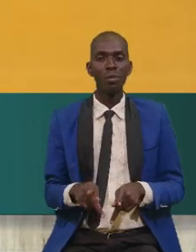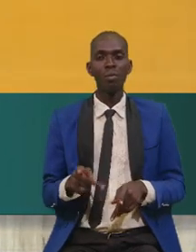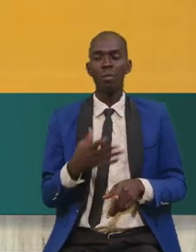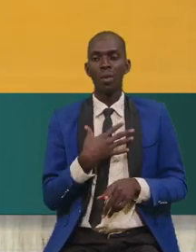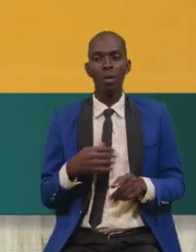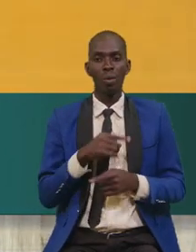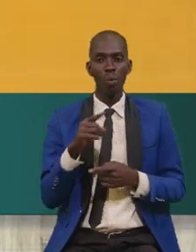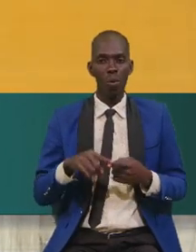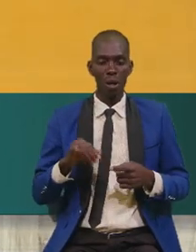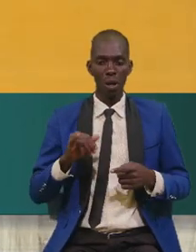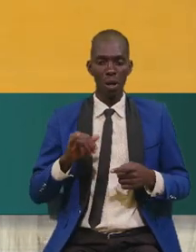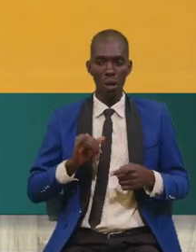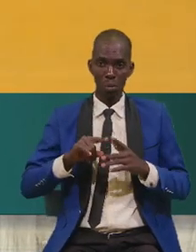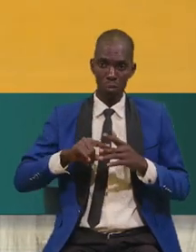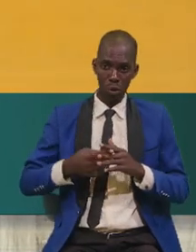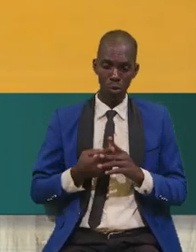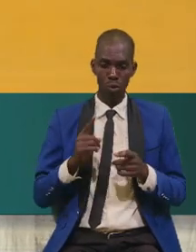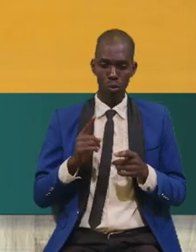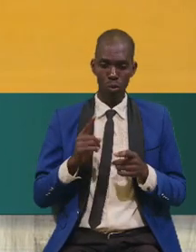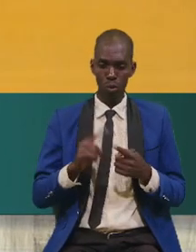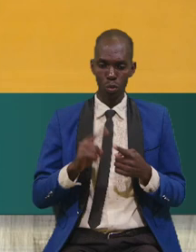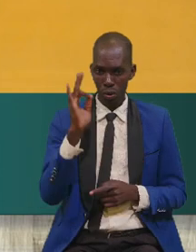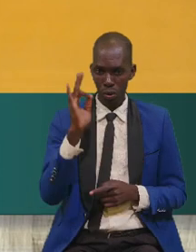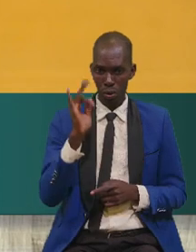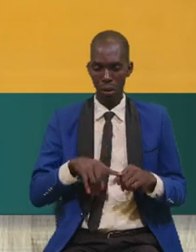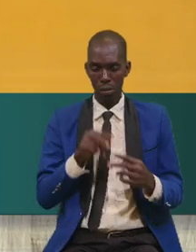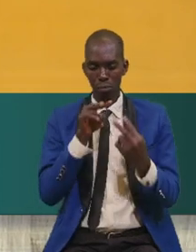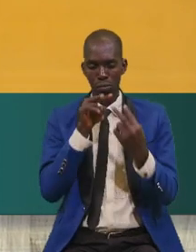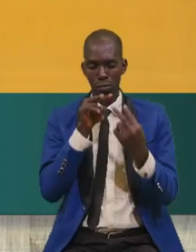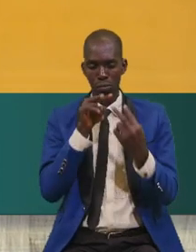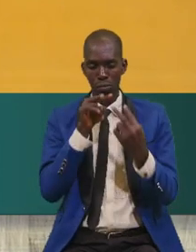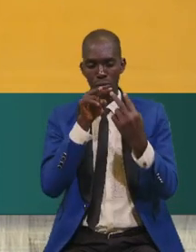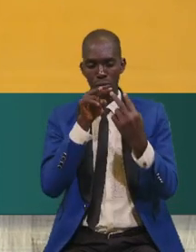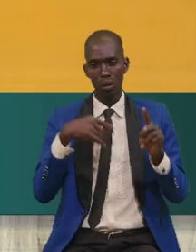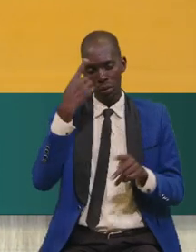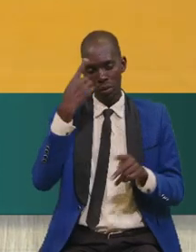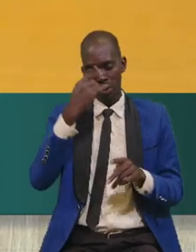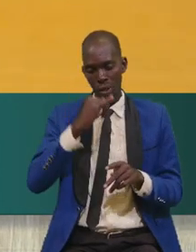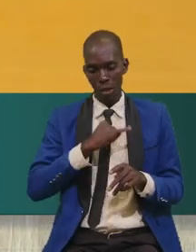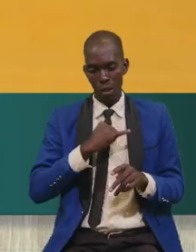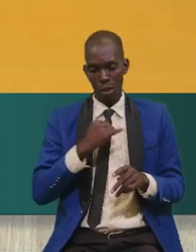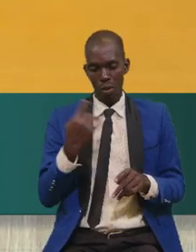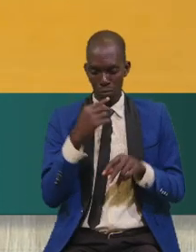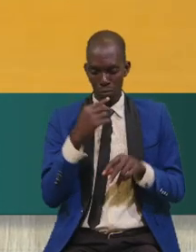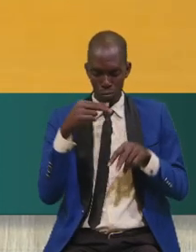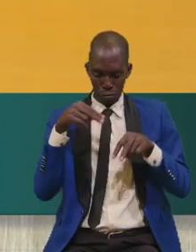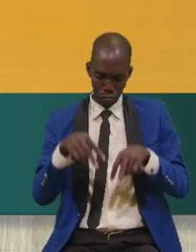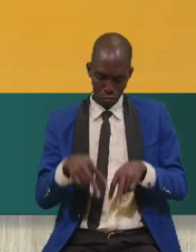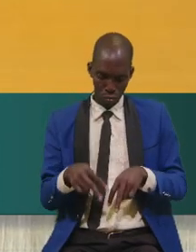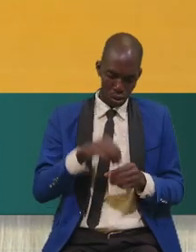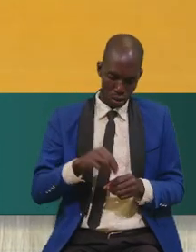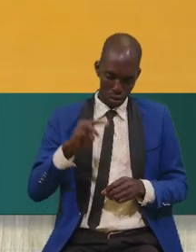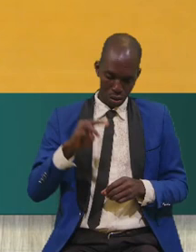wasn't looking at their faces. I would look down and say, in Matthew chapter 1,